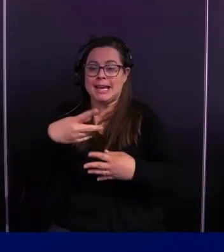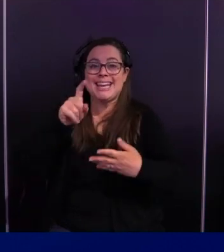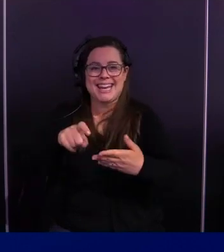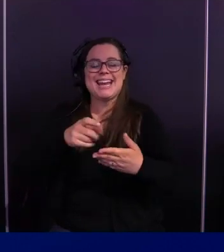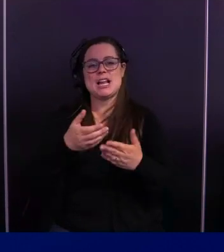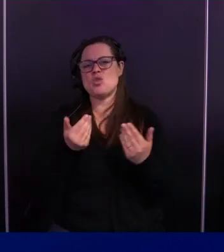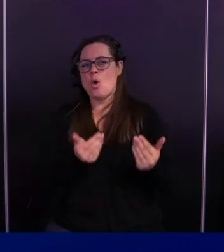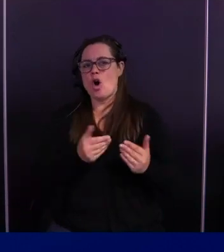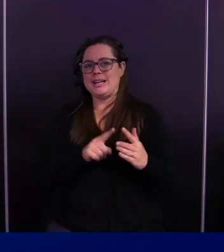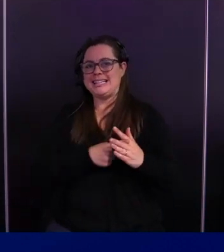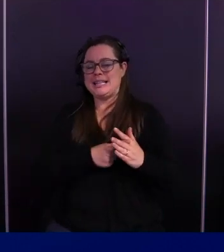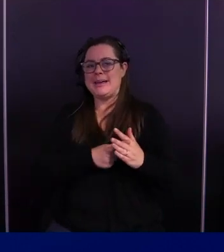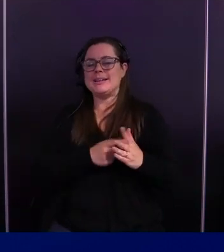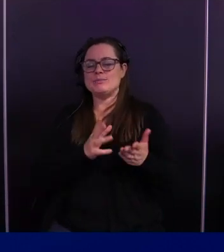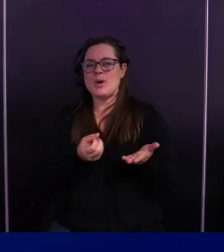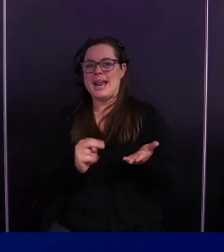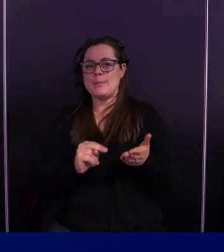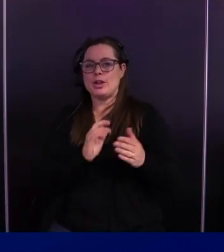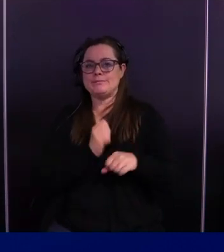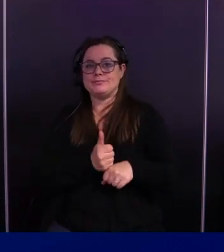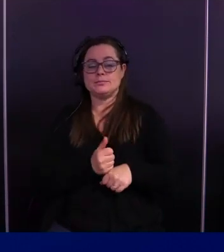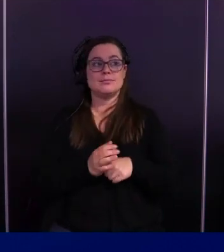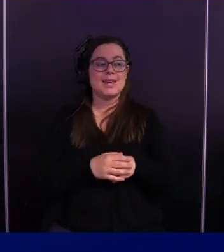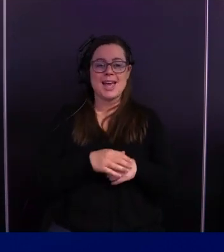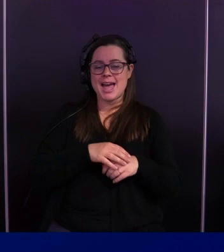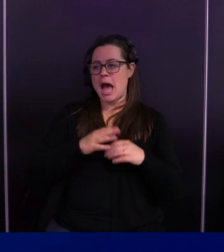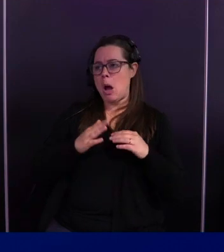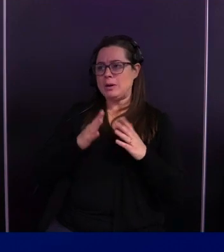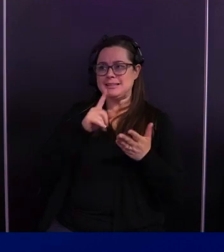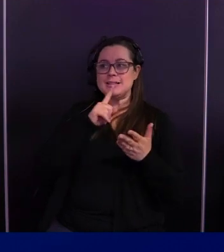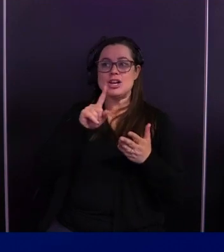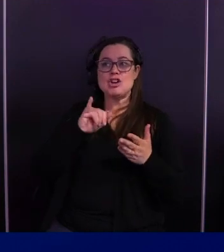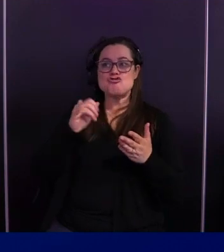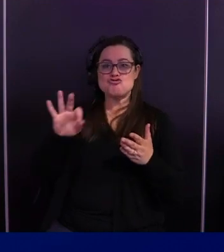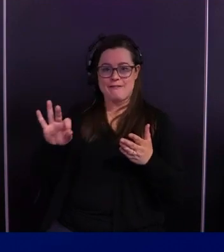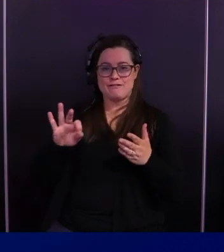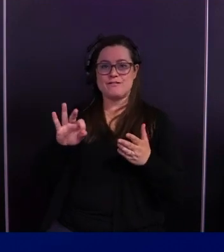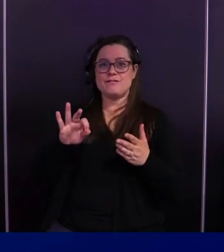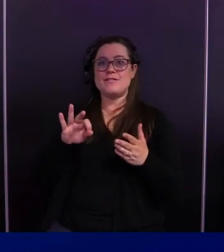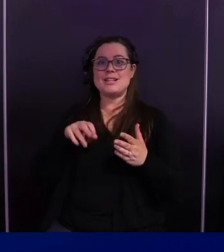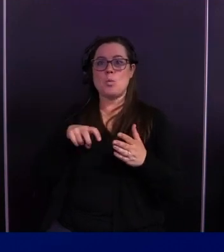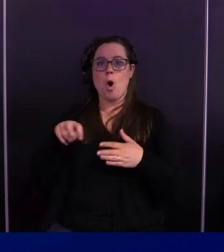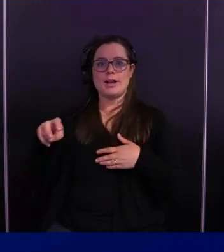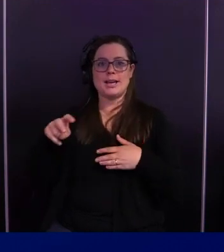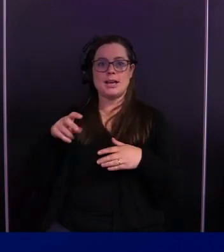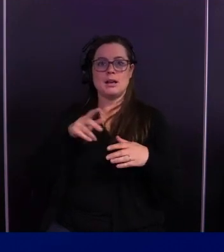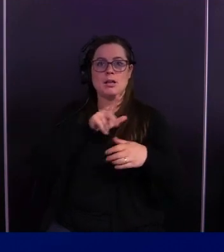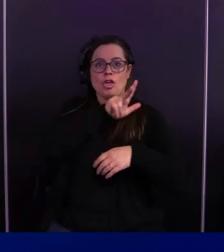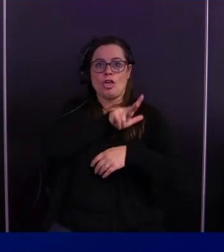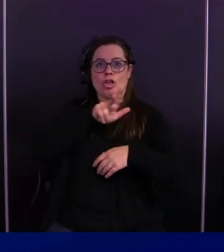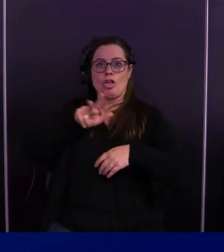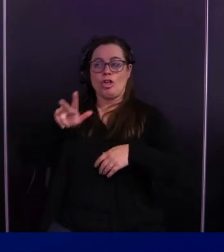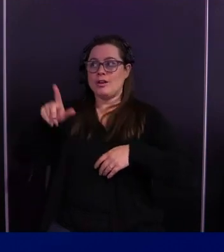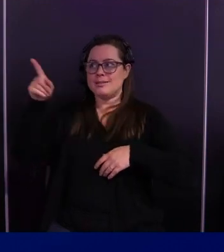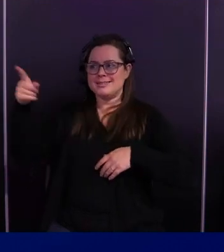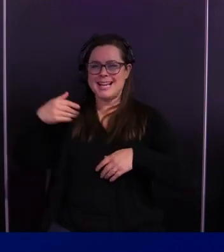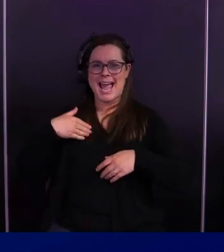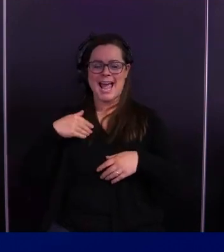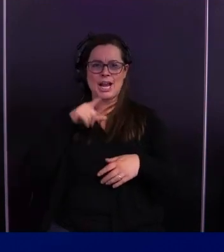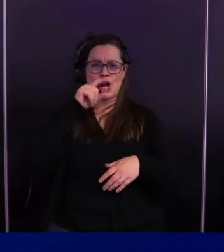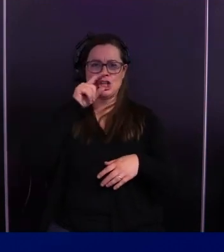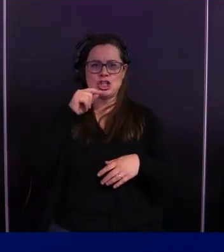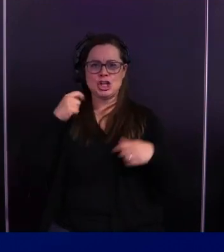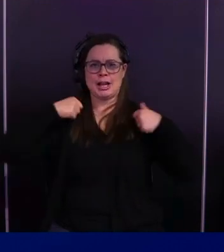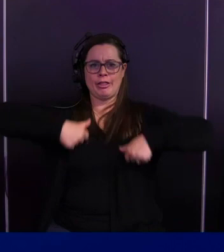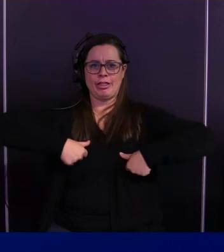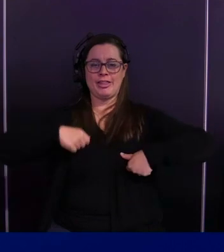want to just really quickly at least call the attention to the fact of Jeff Sweet walking behind us in that hat. You guys see that too? Yeah, I was a little distracted. Not